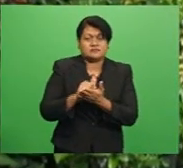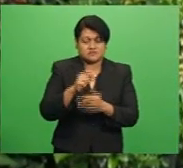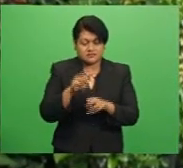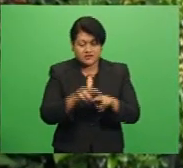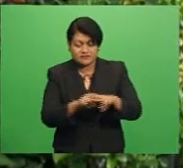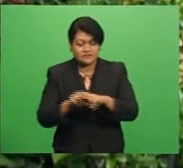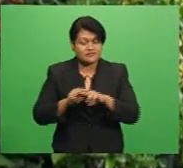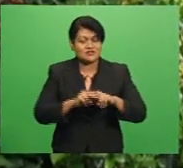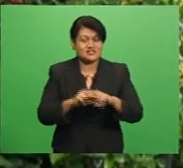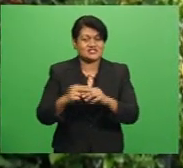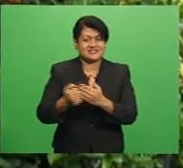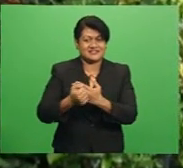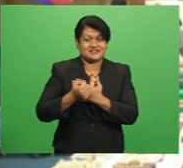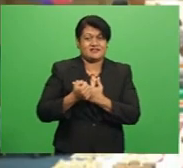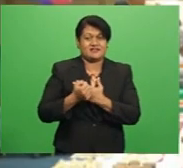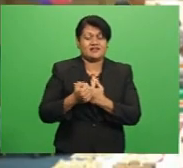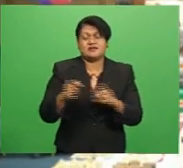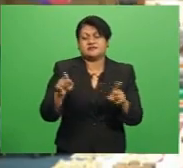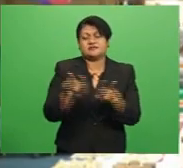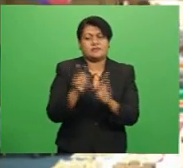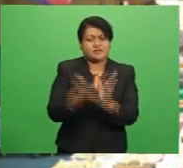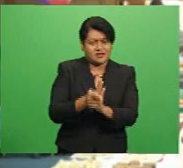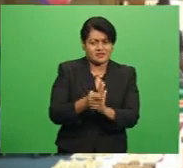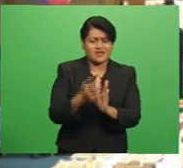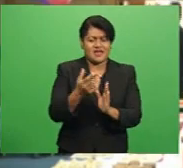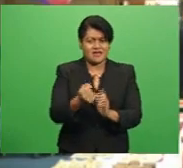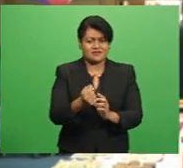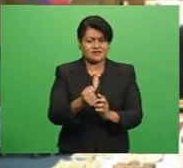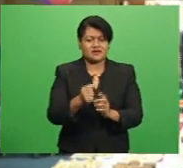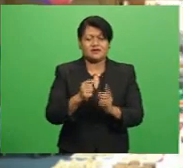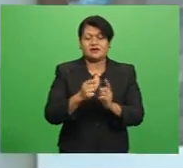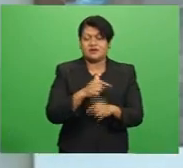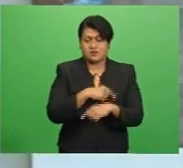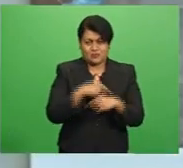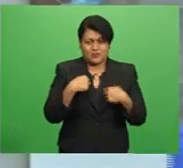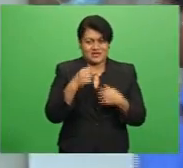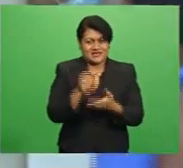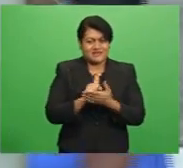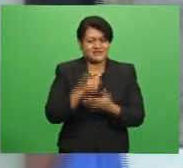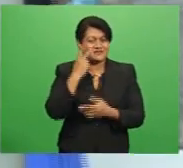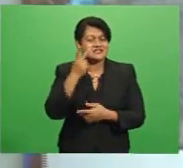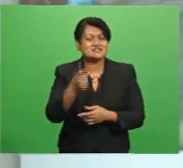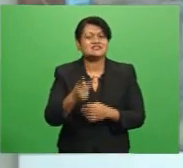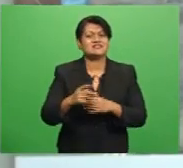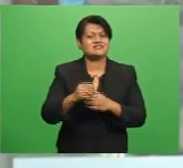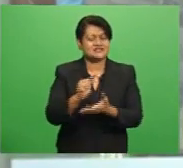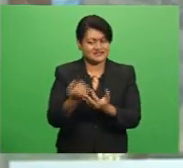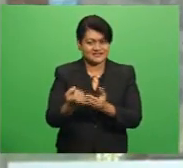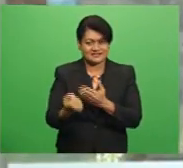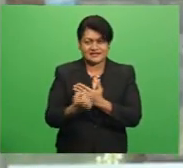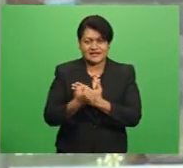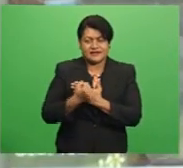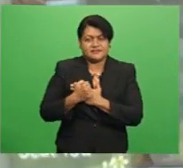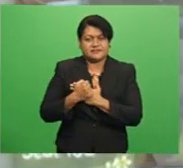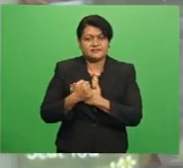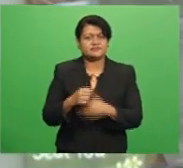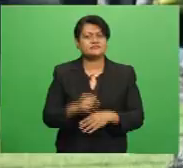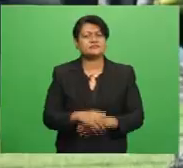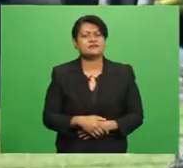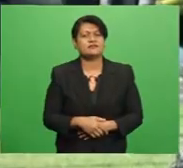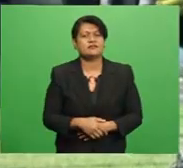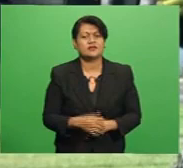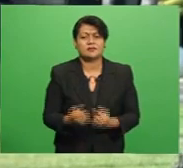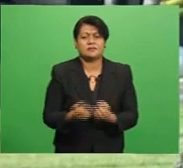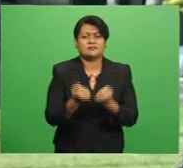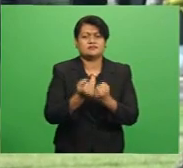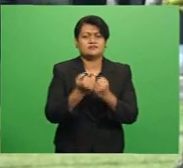have a commitment from Fijian stakeholders to keep our visitors safe as well. Exotic island resort and remote getaways aren't seeing as much